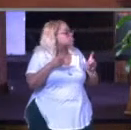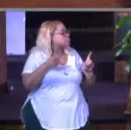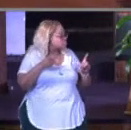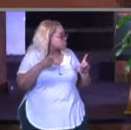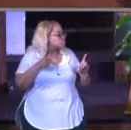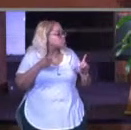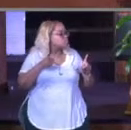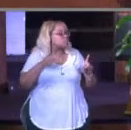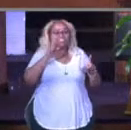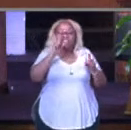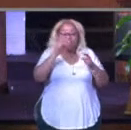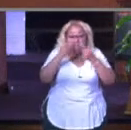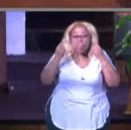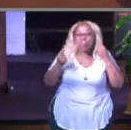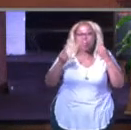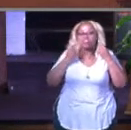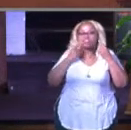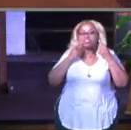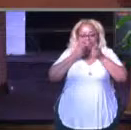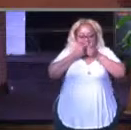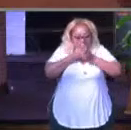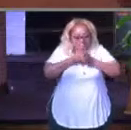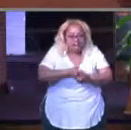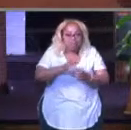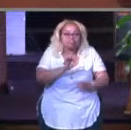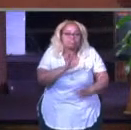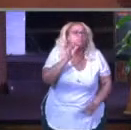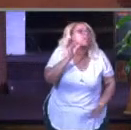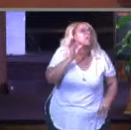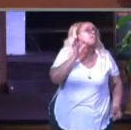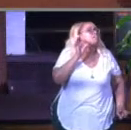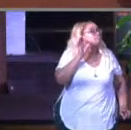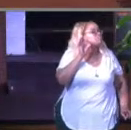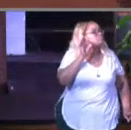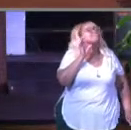They are allergic to yielding to the Spirit.